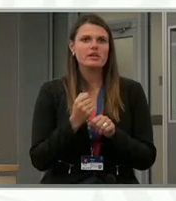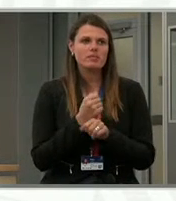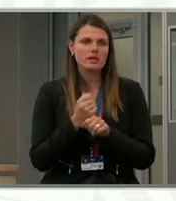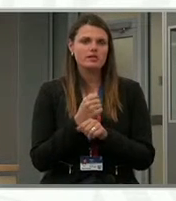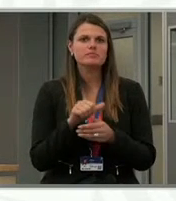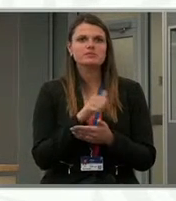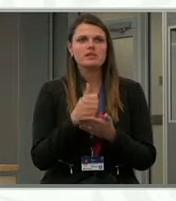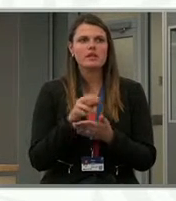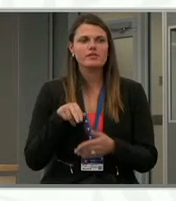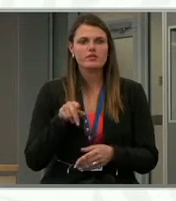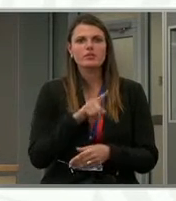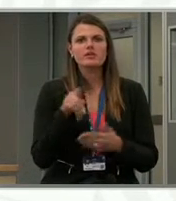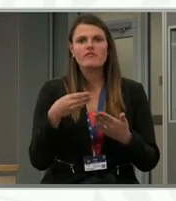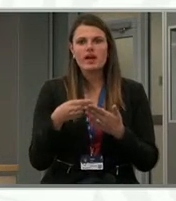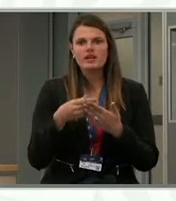previously,